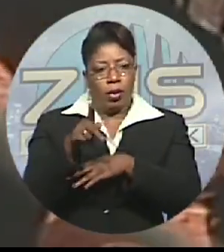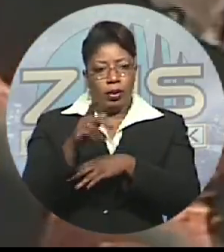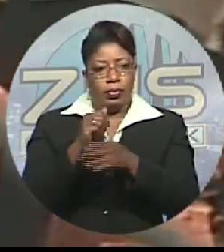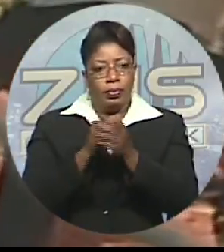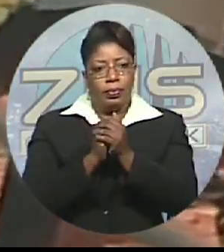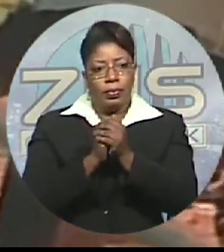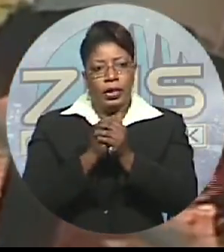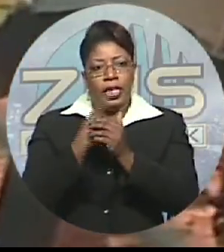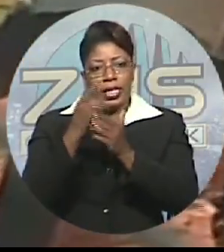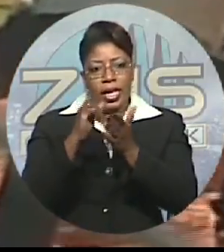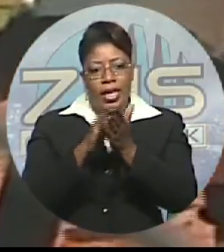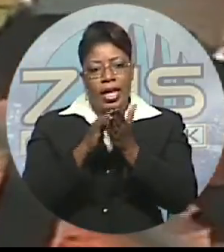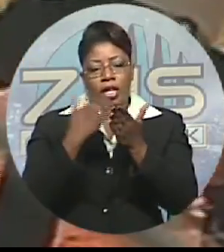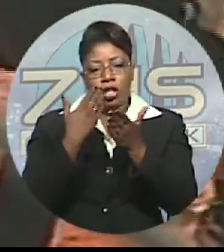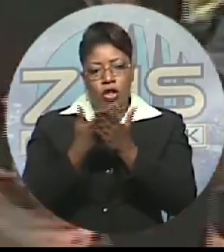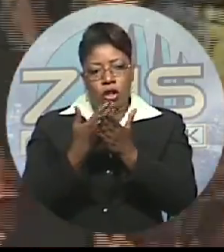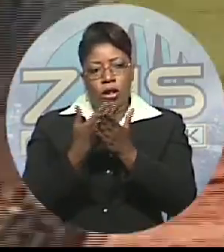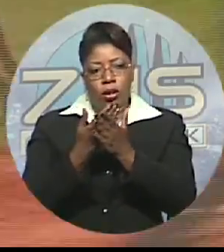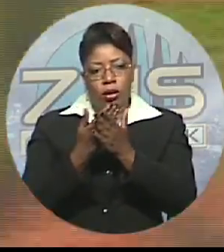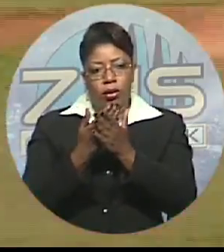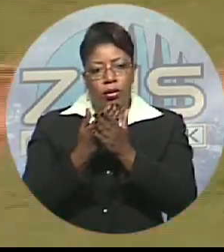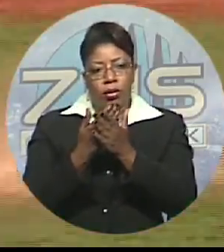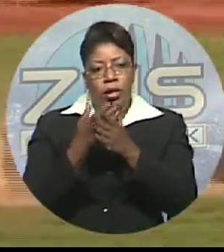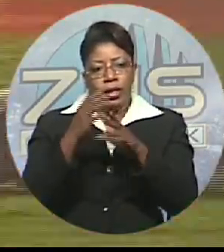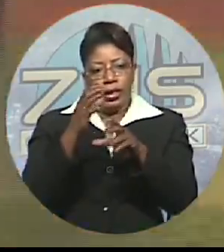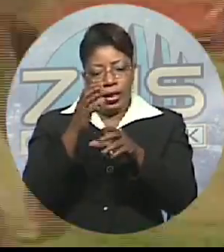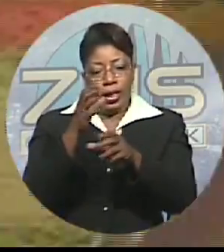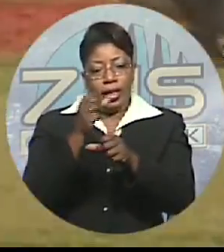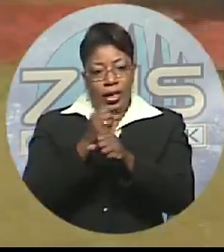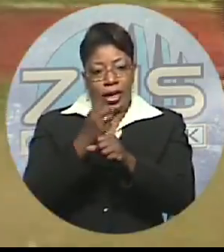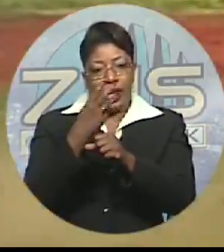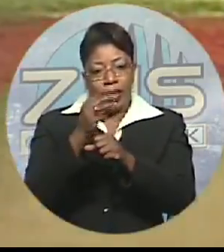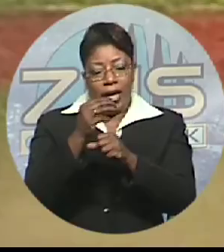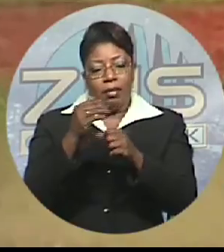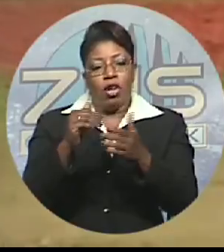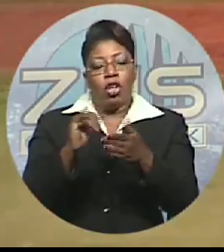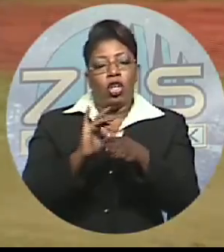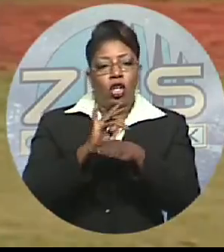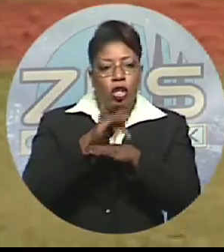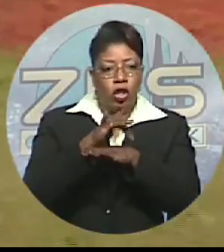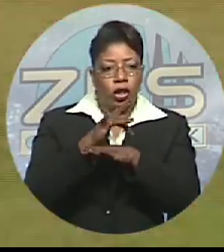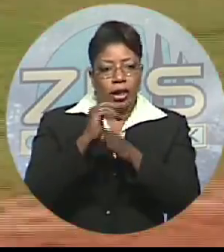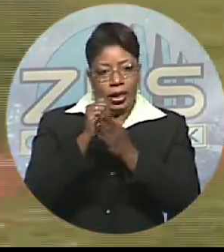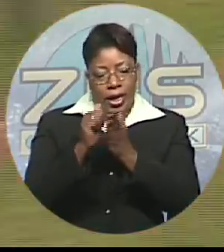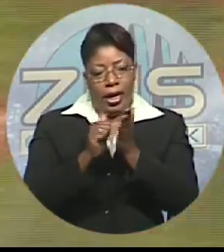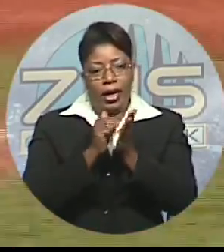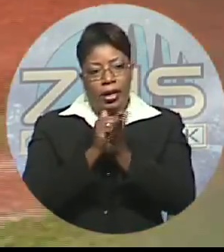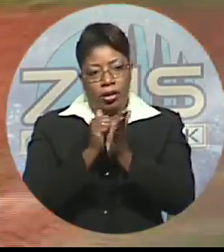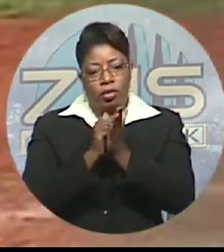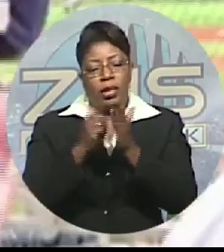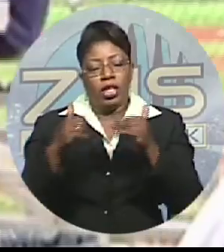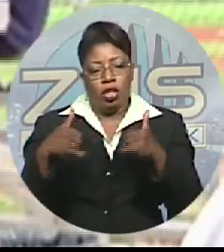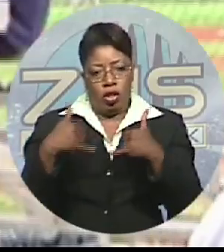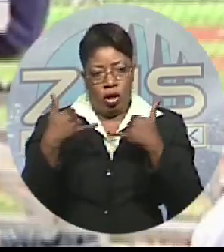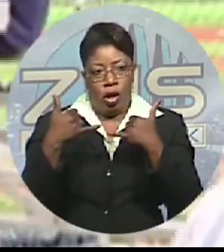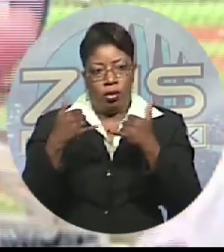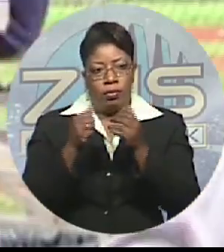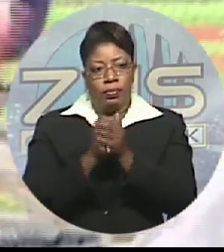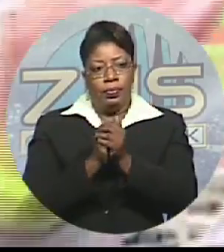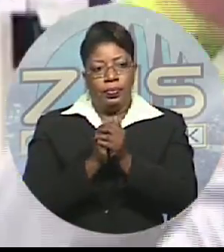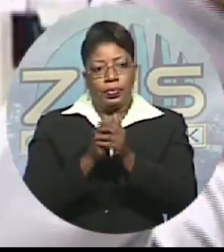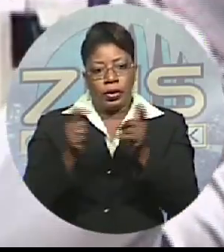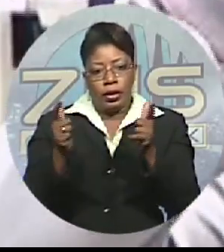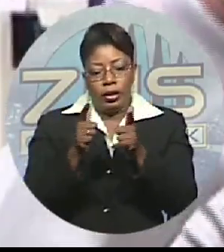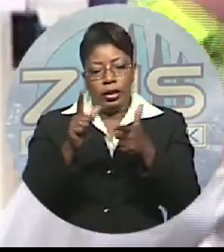Stokel says it's good to catch the athletes at an early age. The athlete, number one, has to stand out. When, you know, Little League does a good job, or